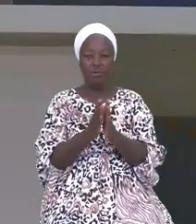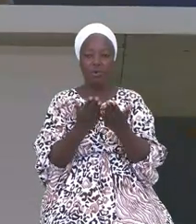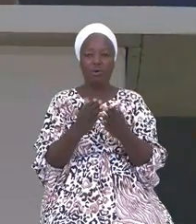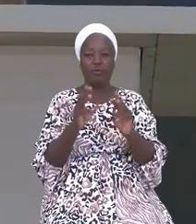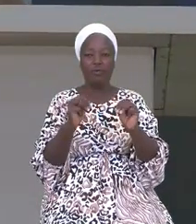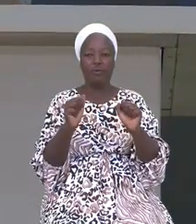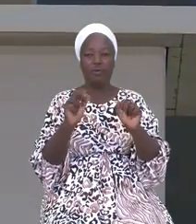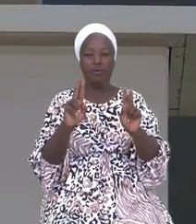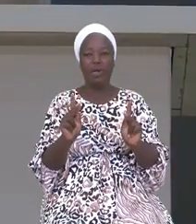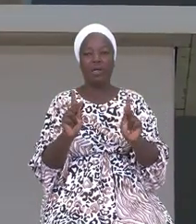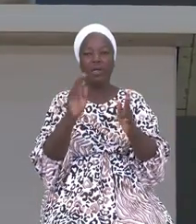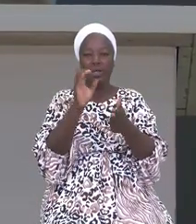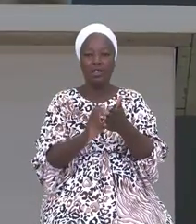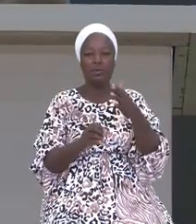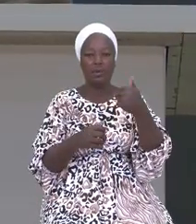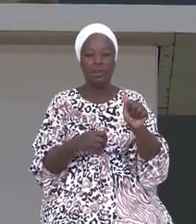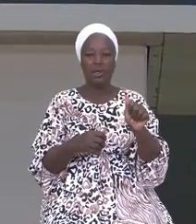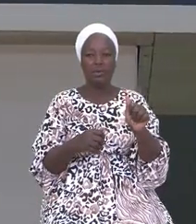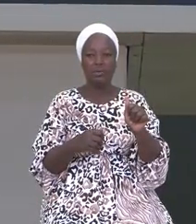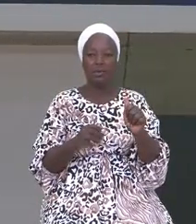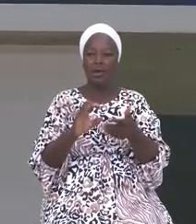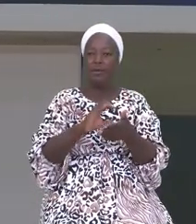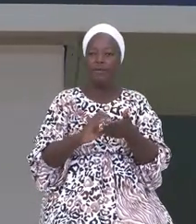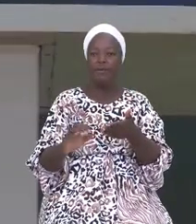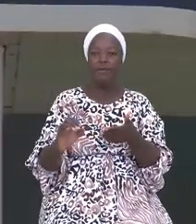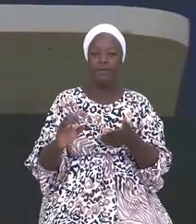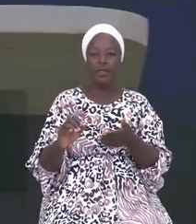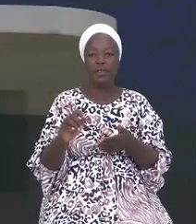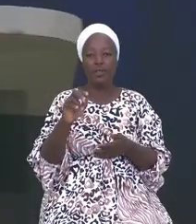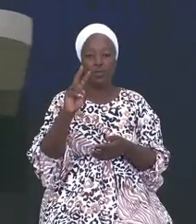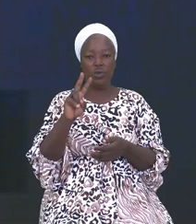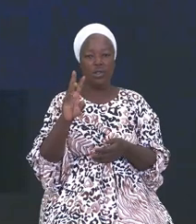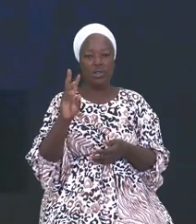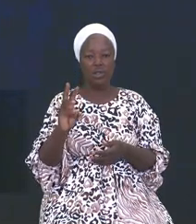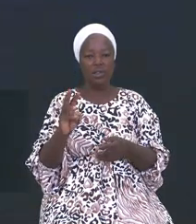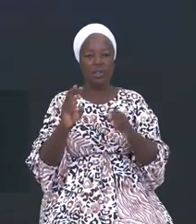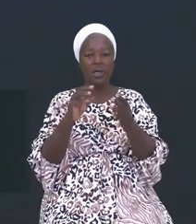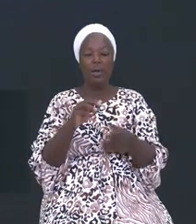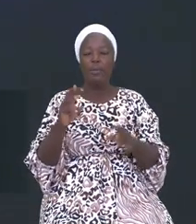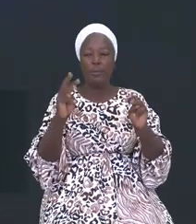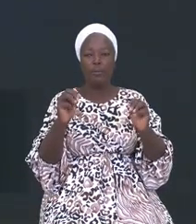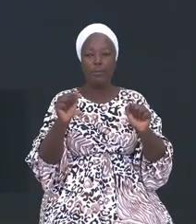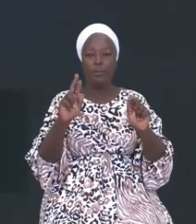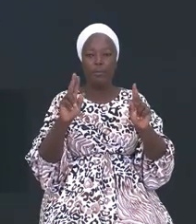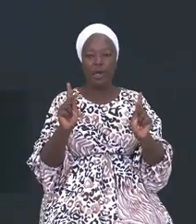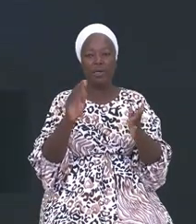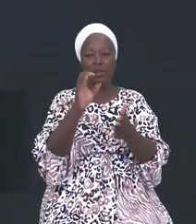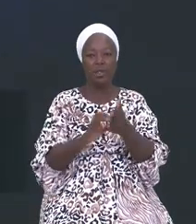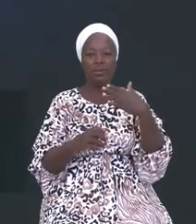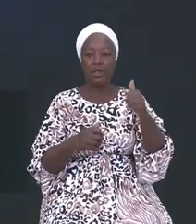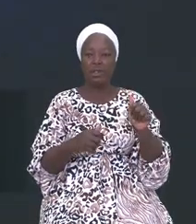chapter 10. And we're looking at verse 26. Mark chapter 10,